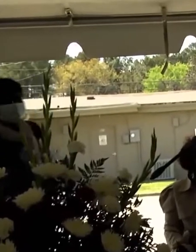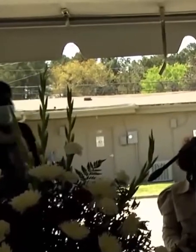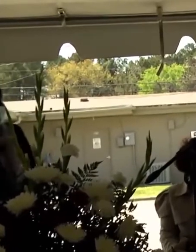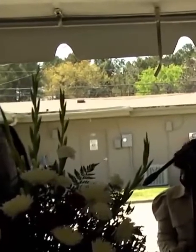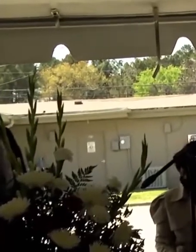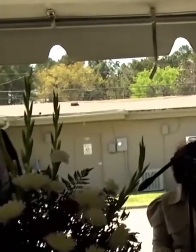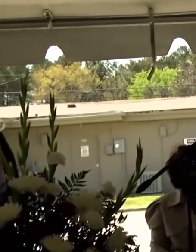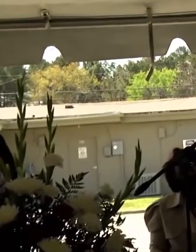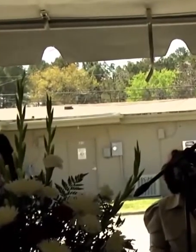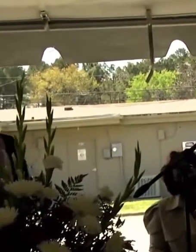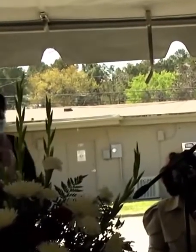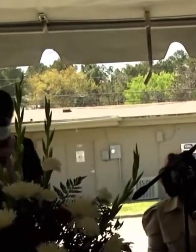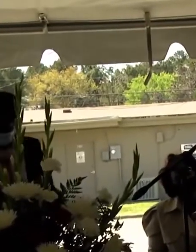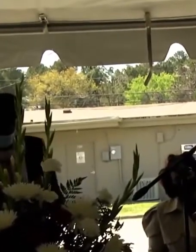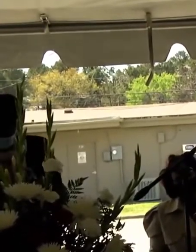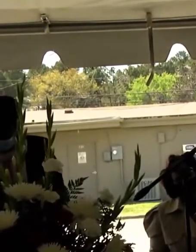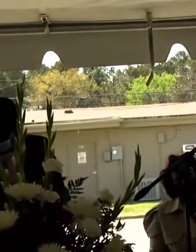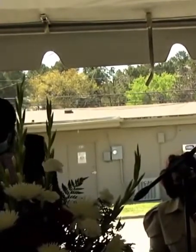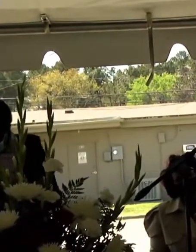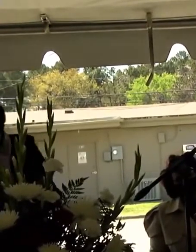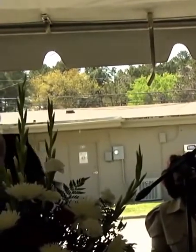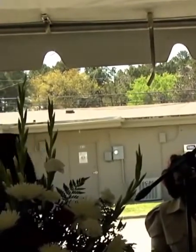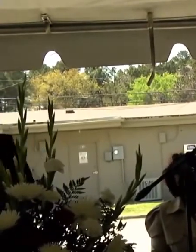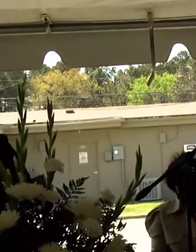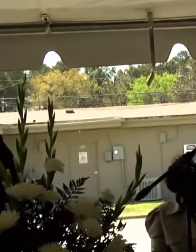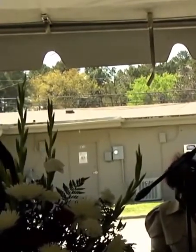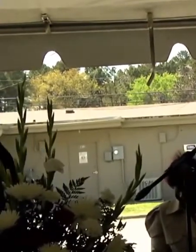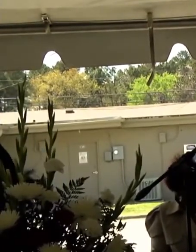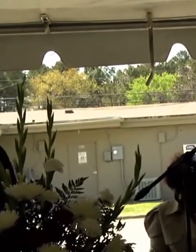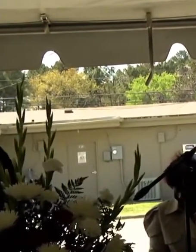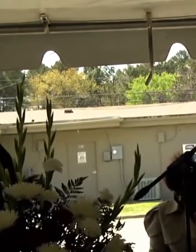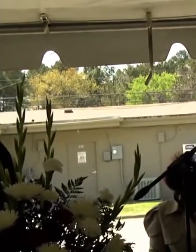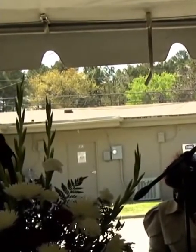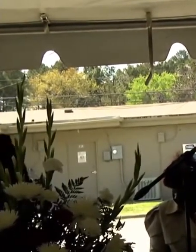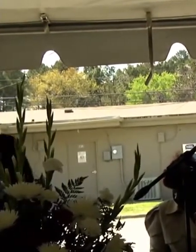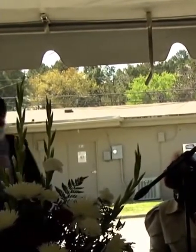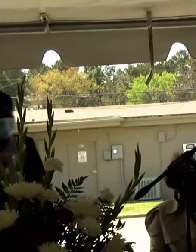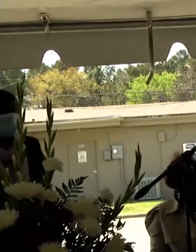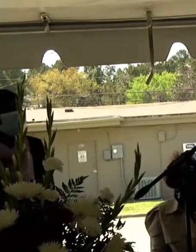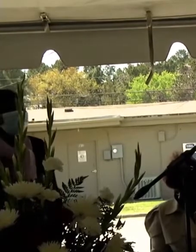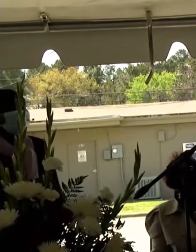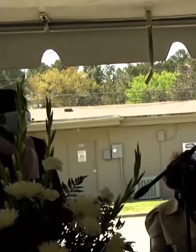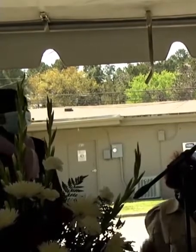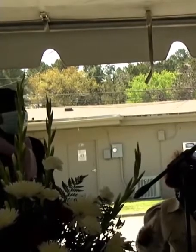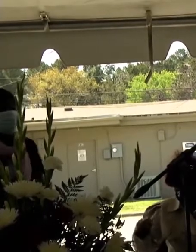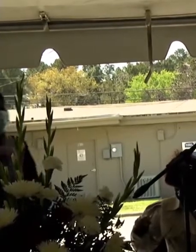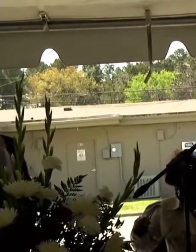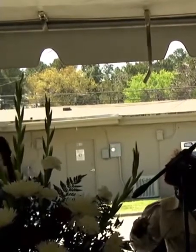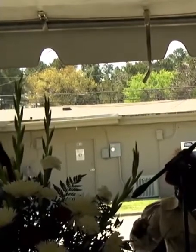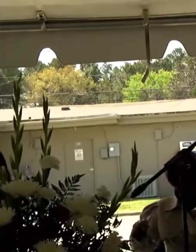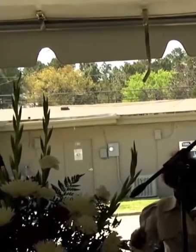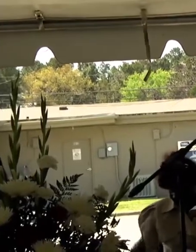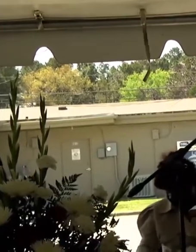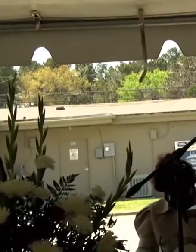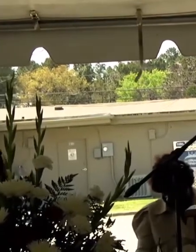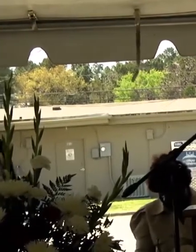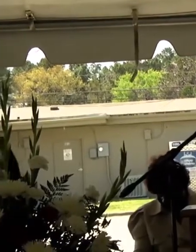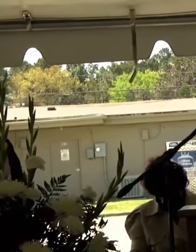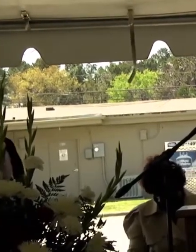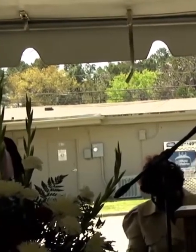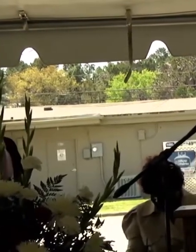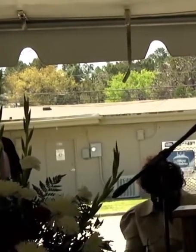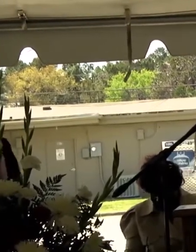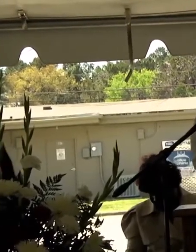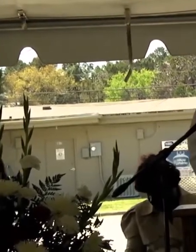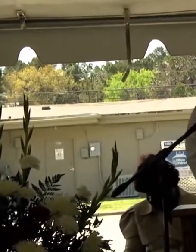Stop by to tell somebody that God didn't get up just for you to be able to floss and flex and talk about what you're driving and what you